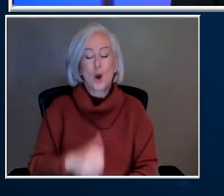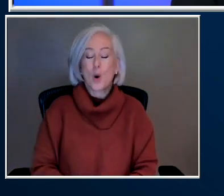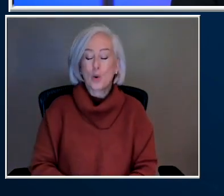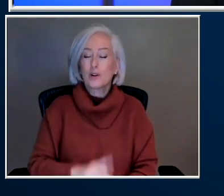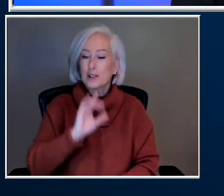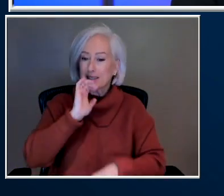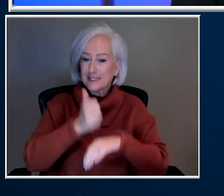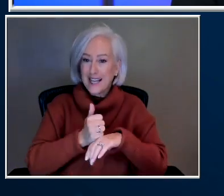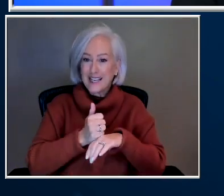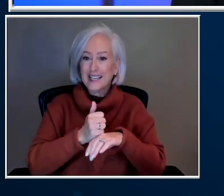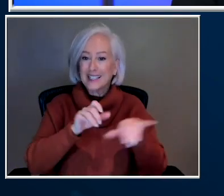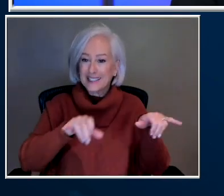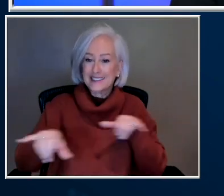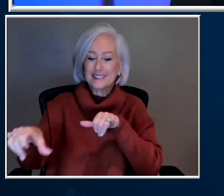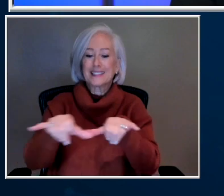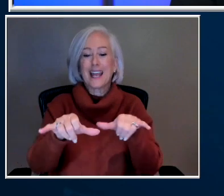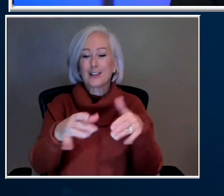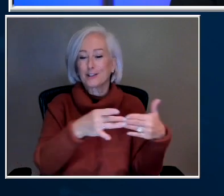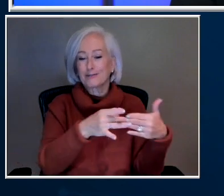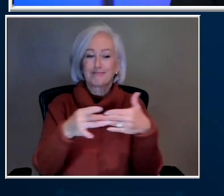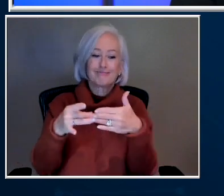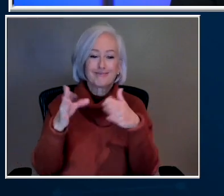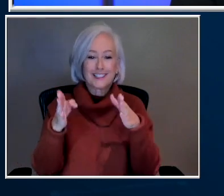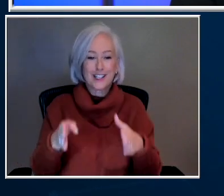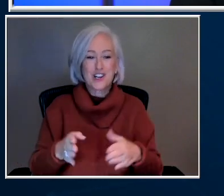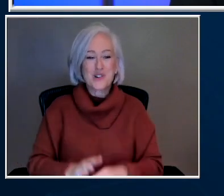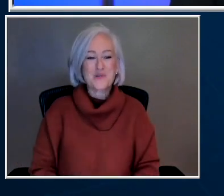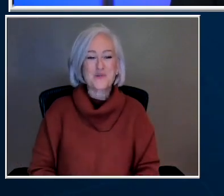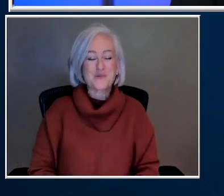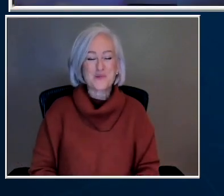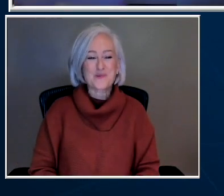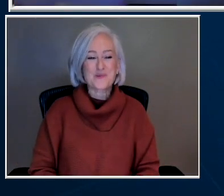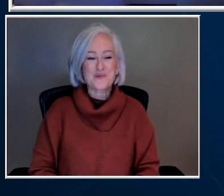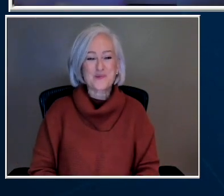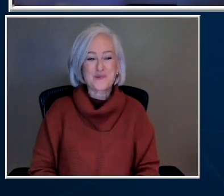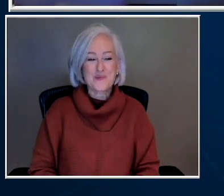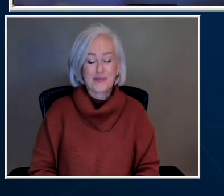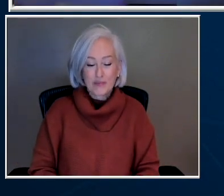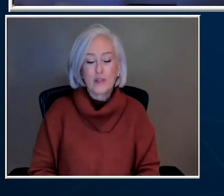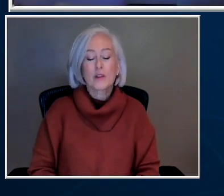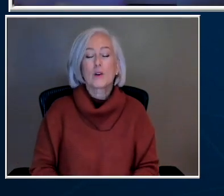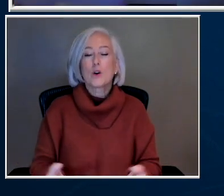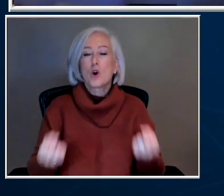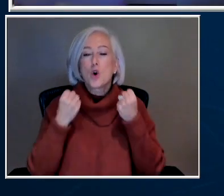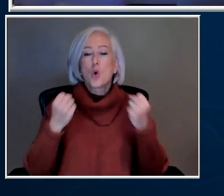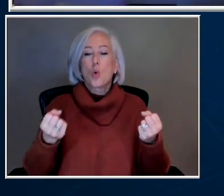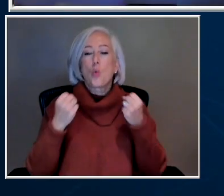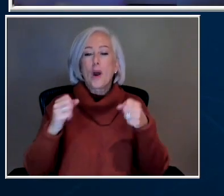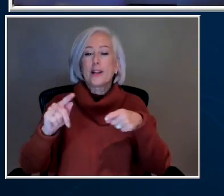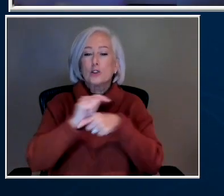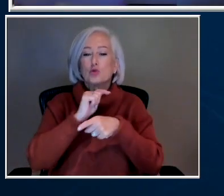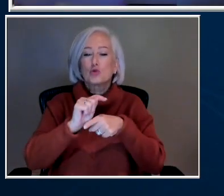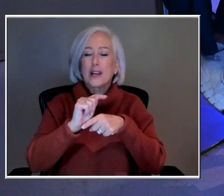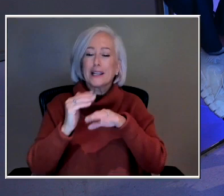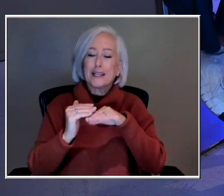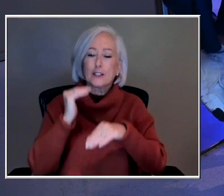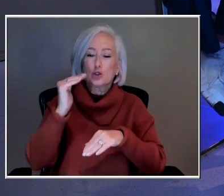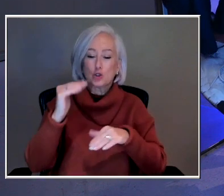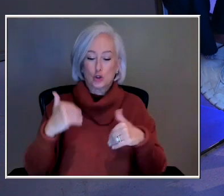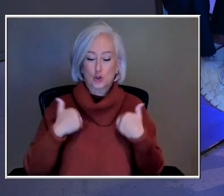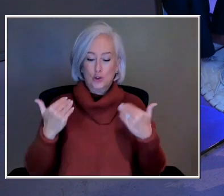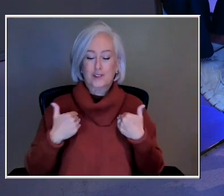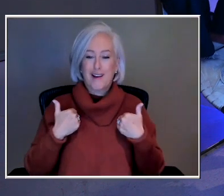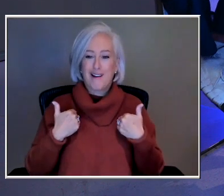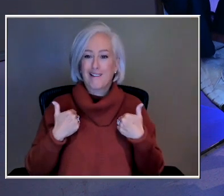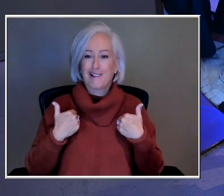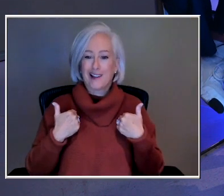way. Question, Simone says that she's heard that starting weight training too young can stunt growth, and you shouldn't lift weights during your